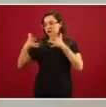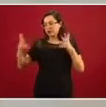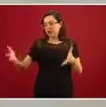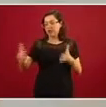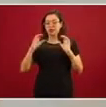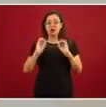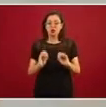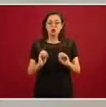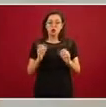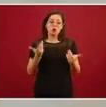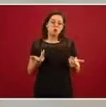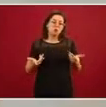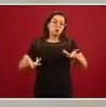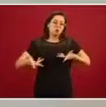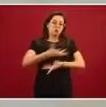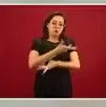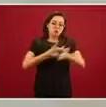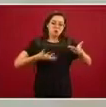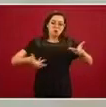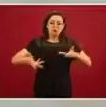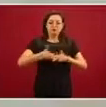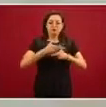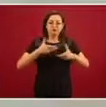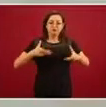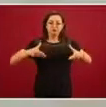related reasons, or maybe